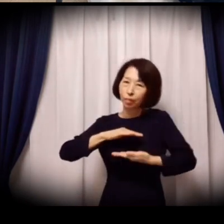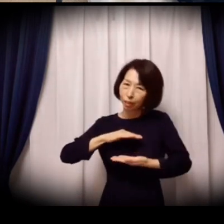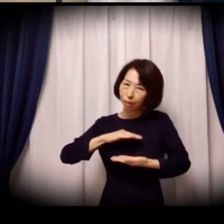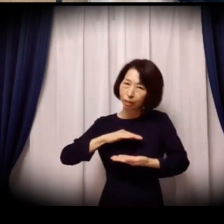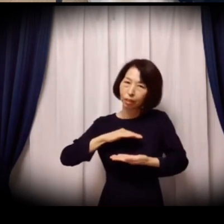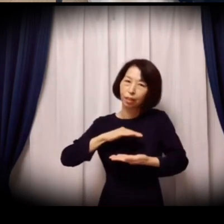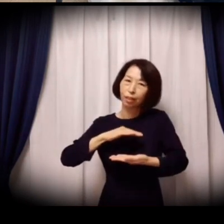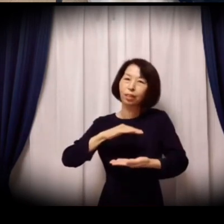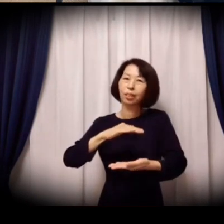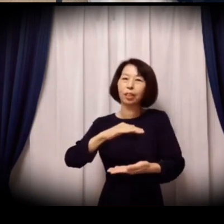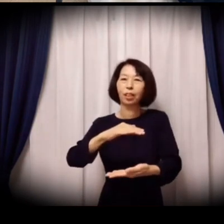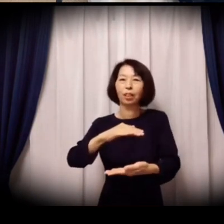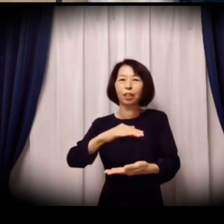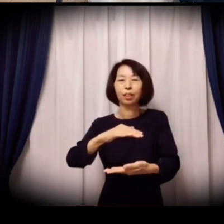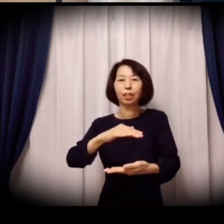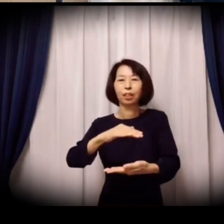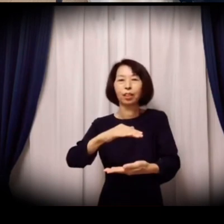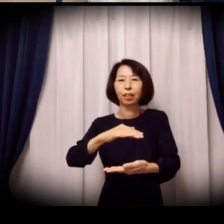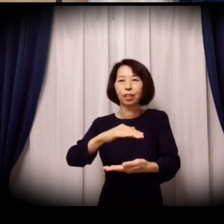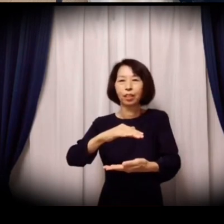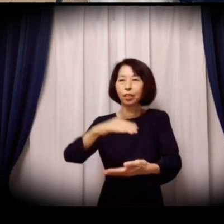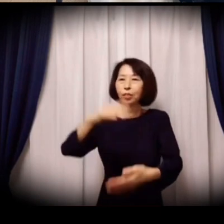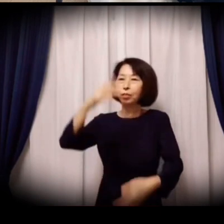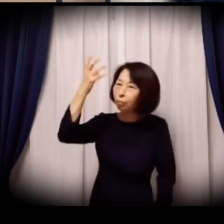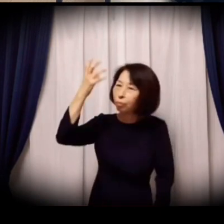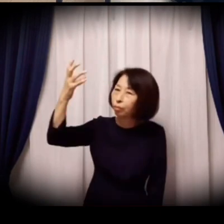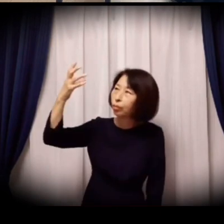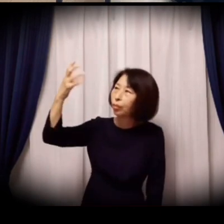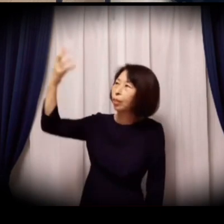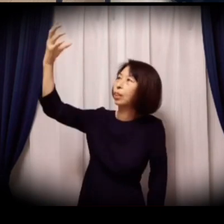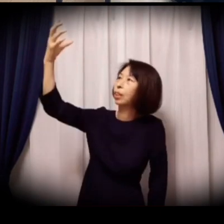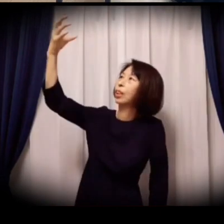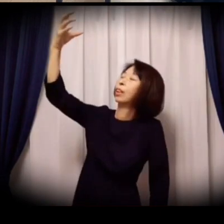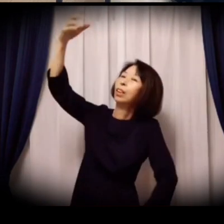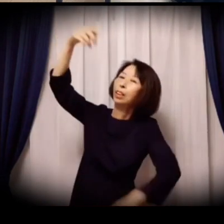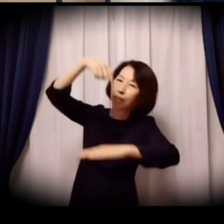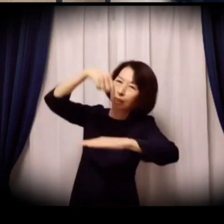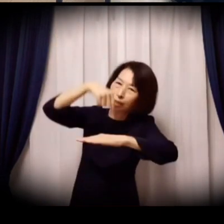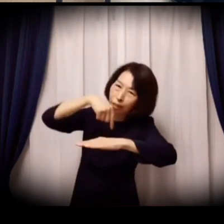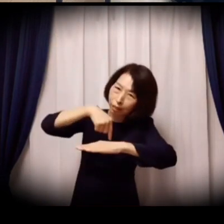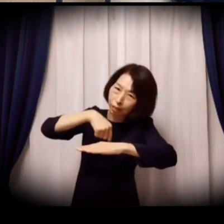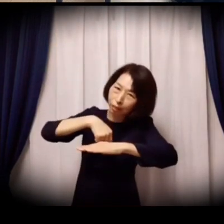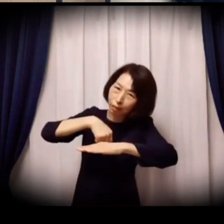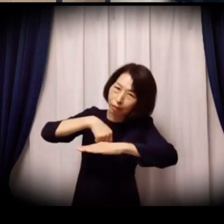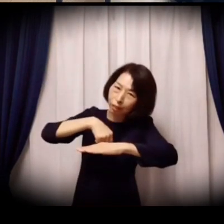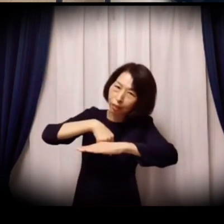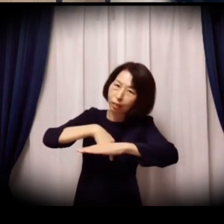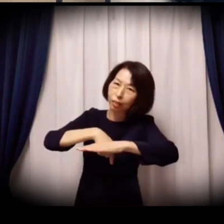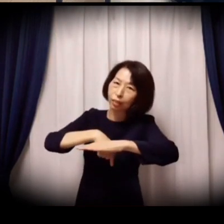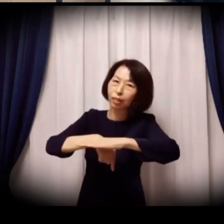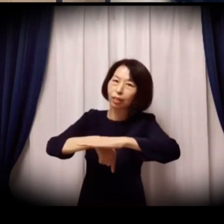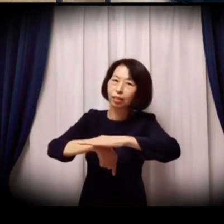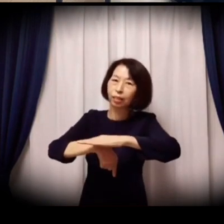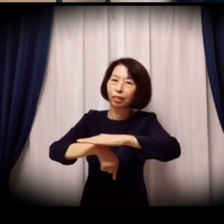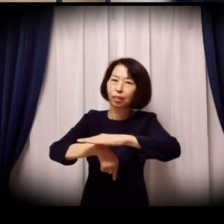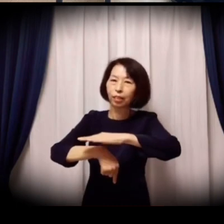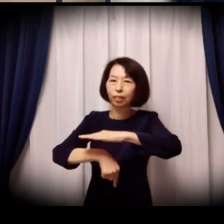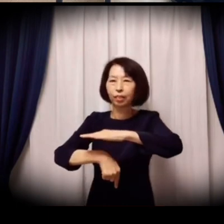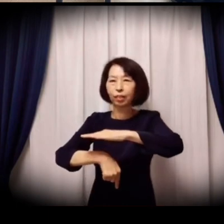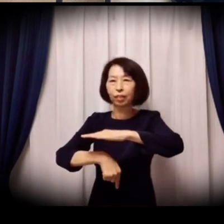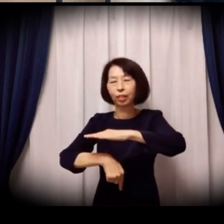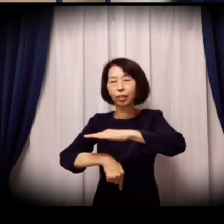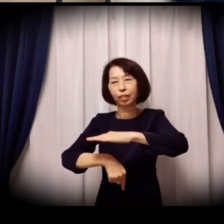right around Dreams and schemes and circus